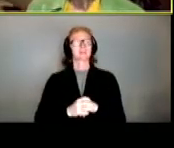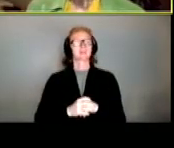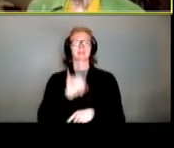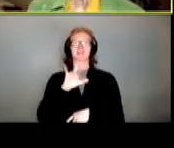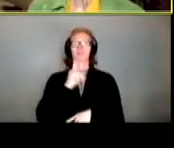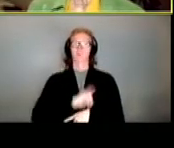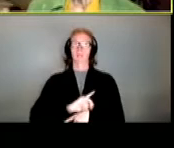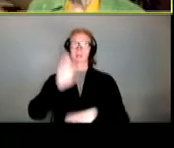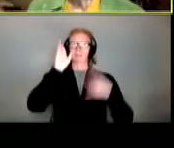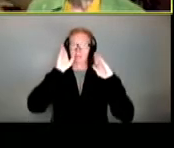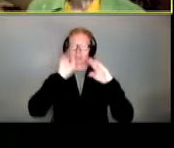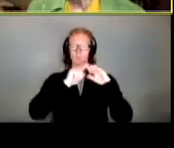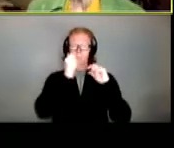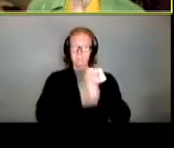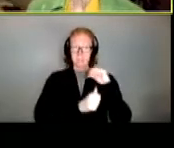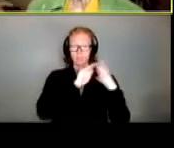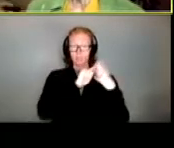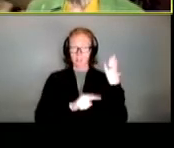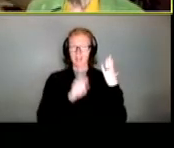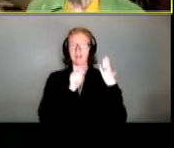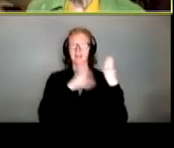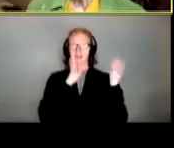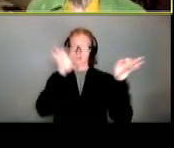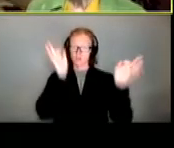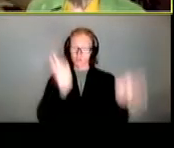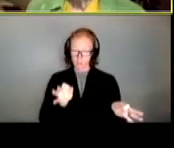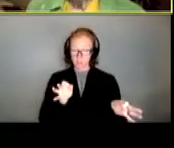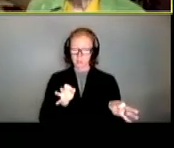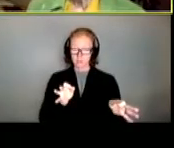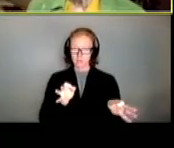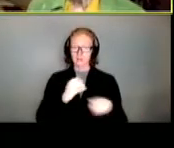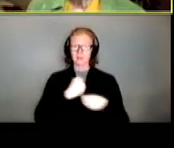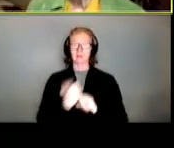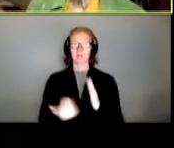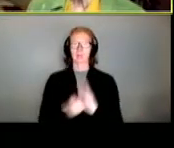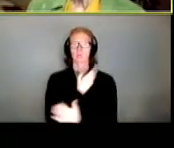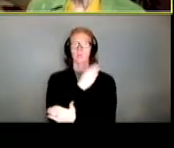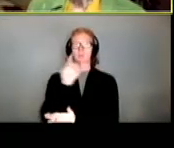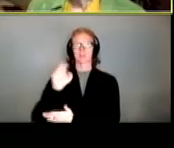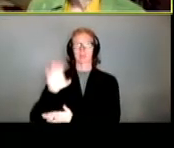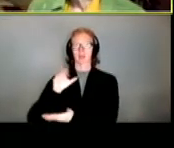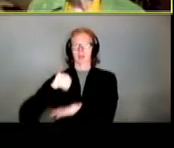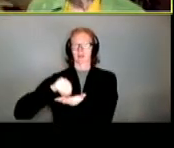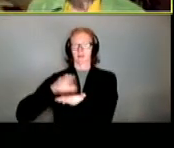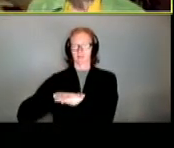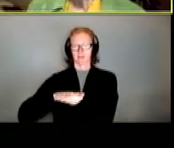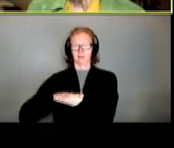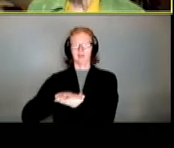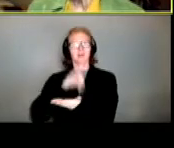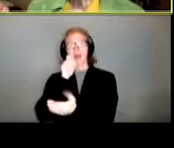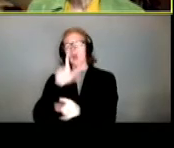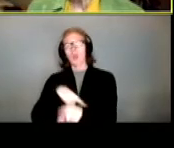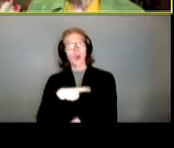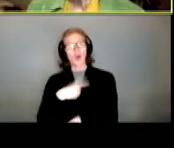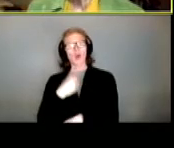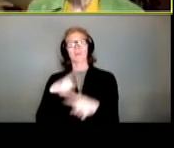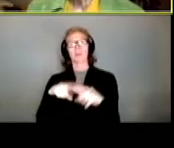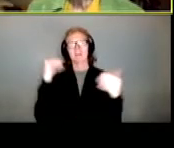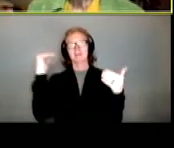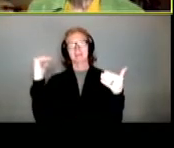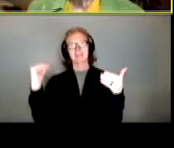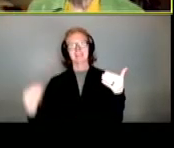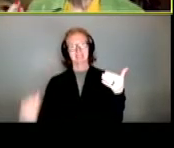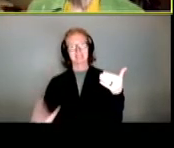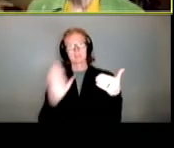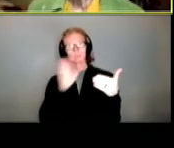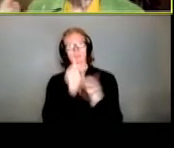listen to those and put your own judgment with it and then create a document saying, and it doesn't have to be long, saying these are the things we think